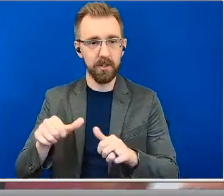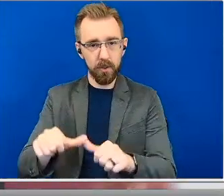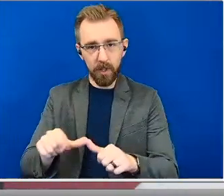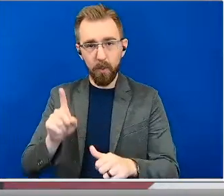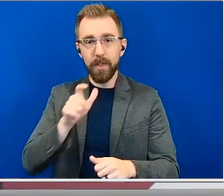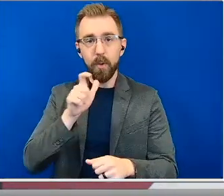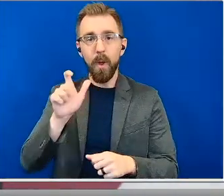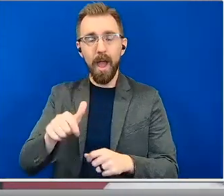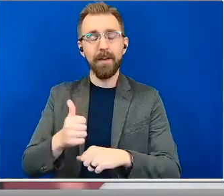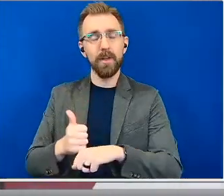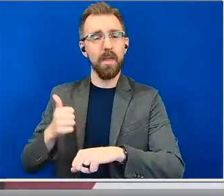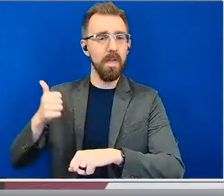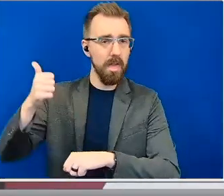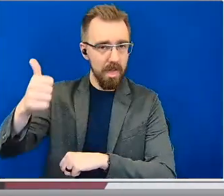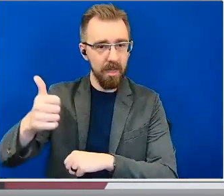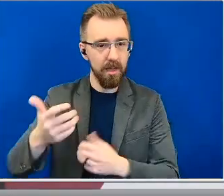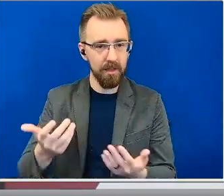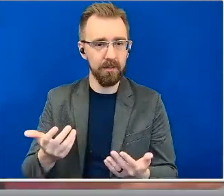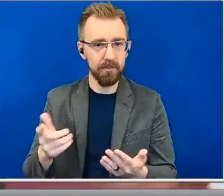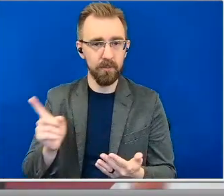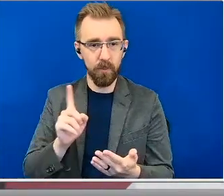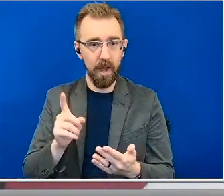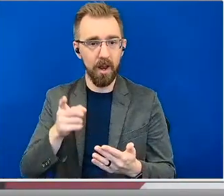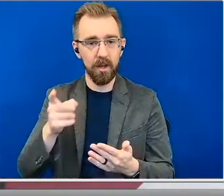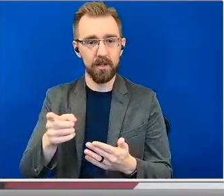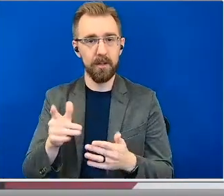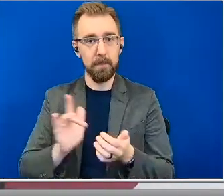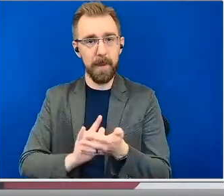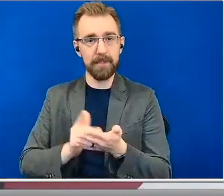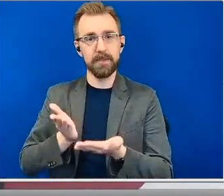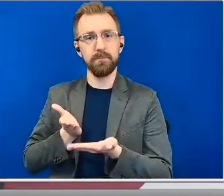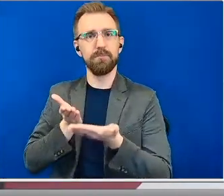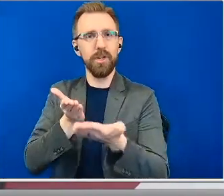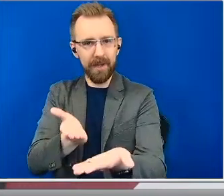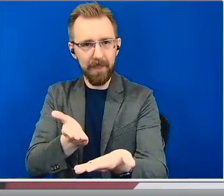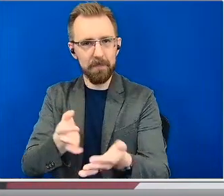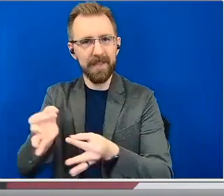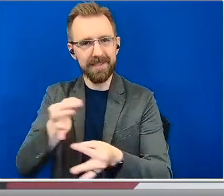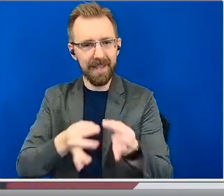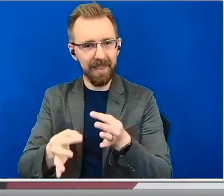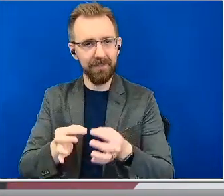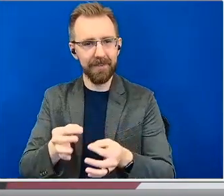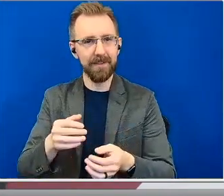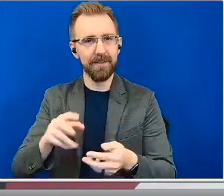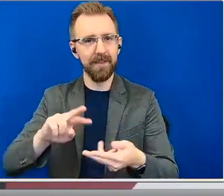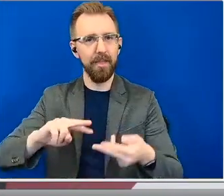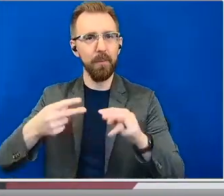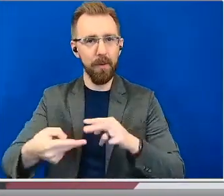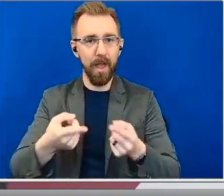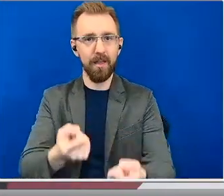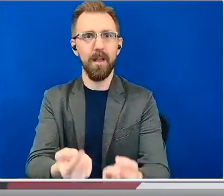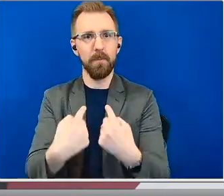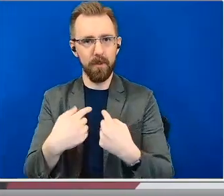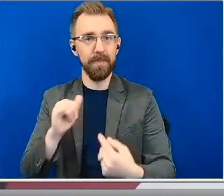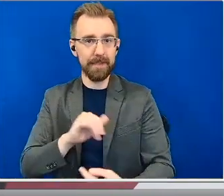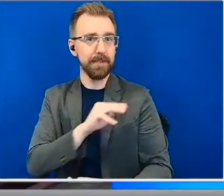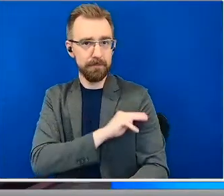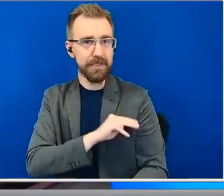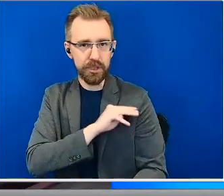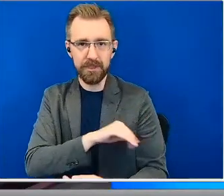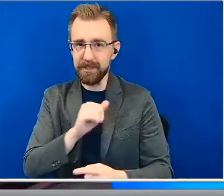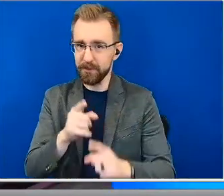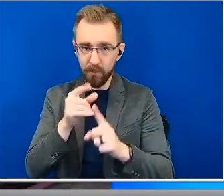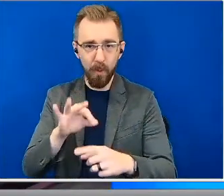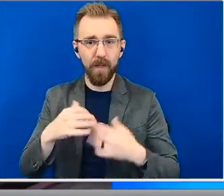here, where you're taking the medicine to the patients as opposed to the other way around. Which is the fantastic. mission Which is the of the health right. system, is to Right. bring all